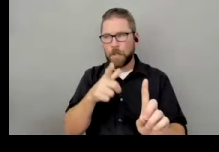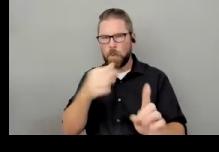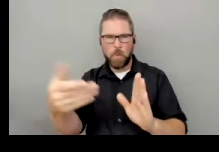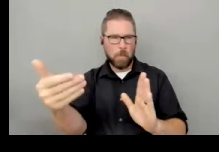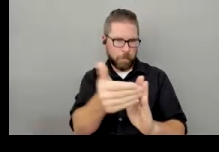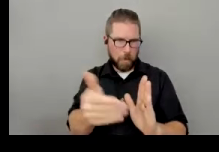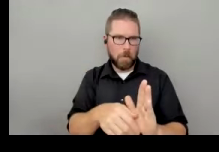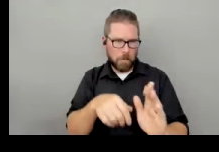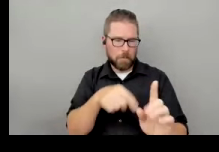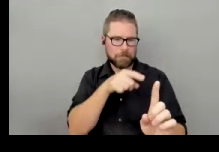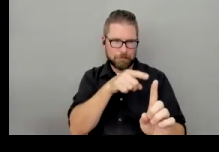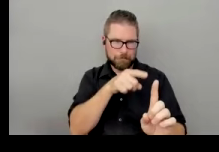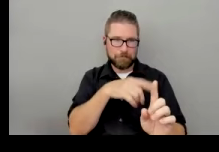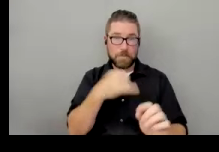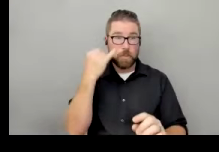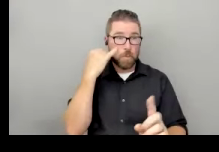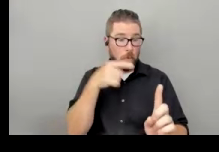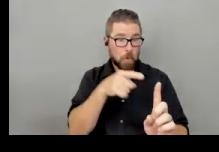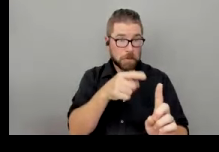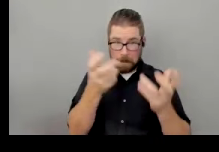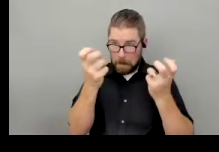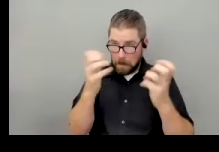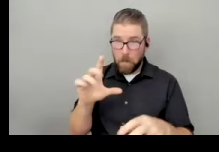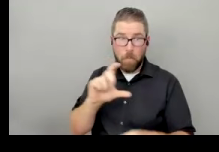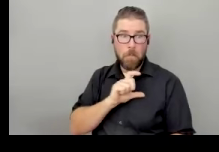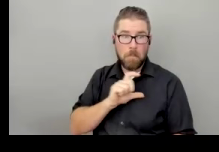giving permission, we cannot involve the police.